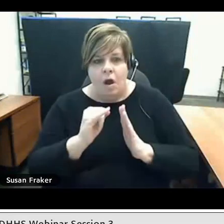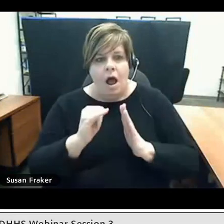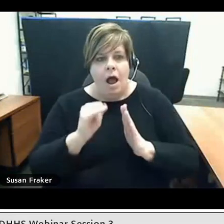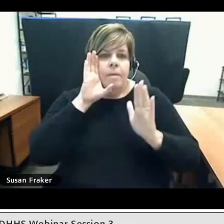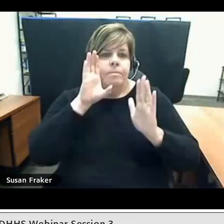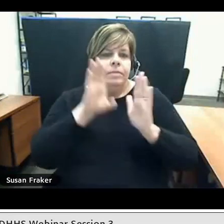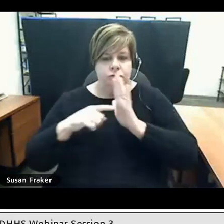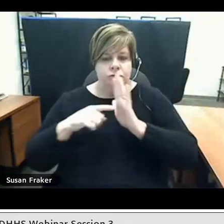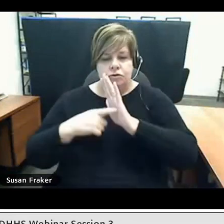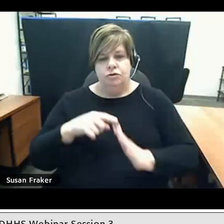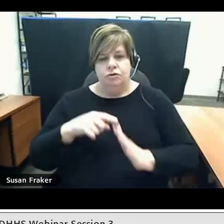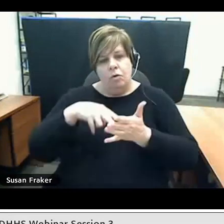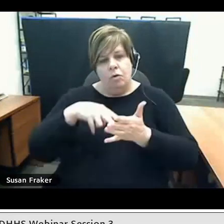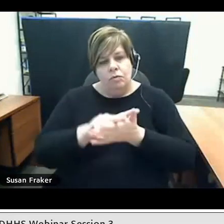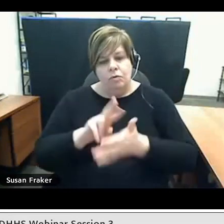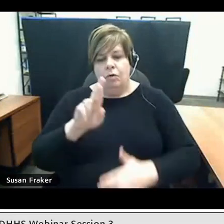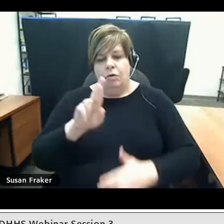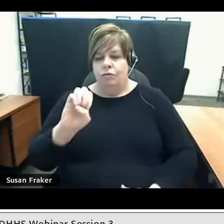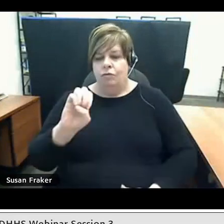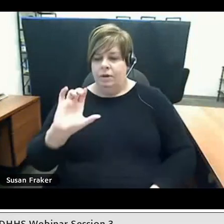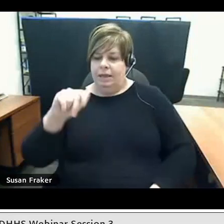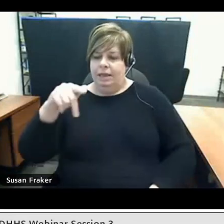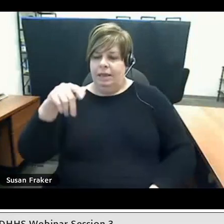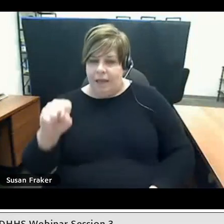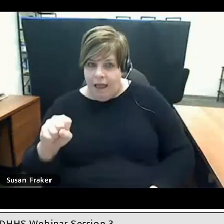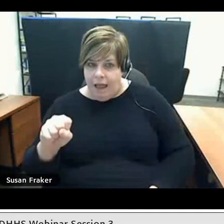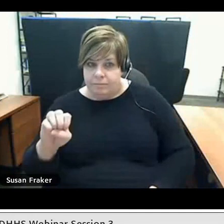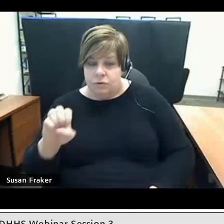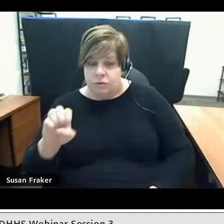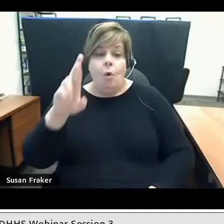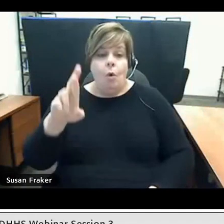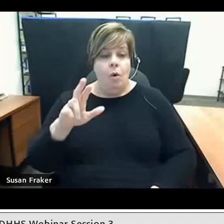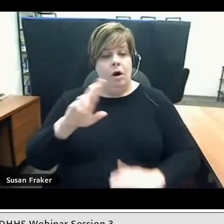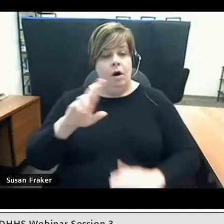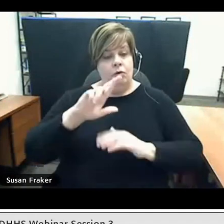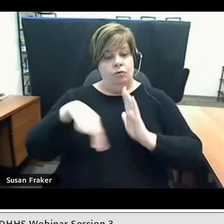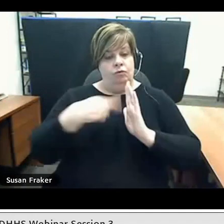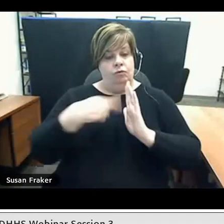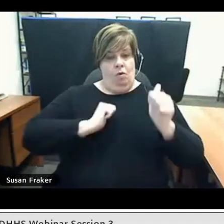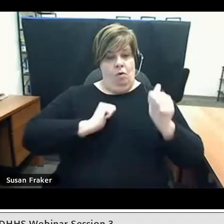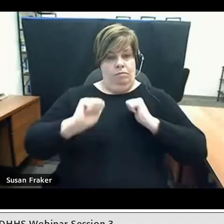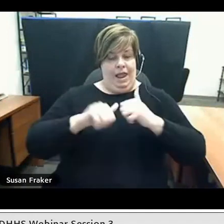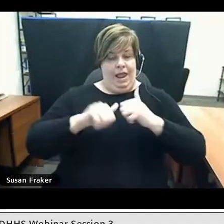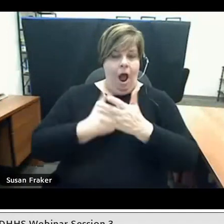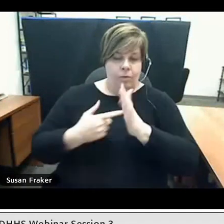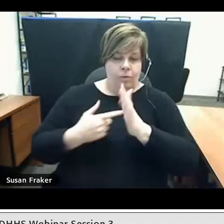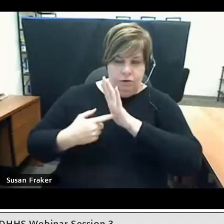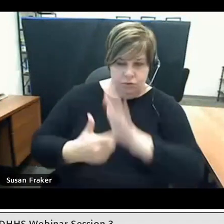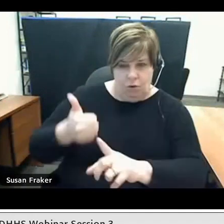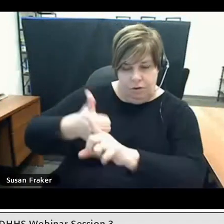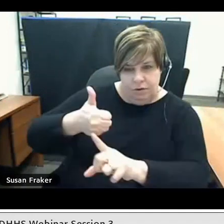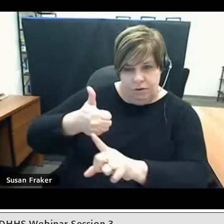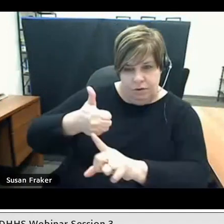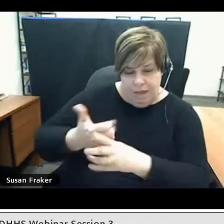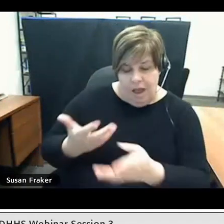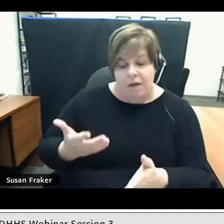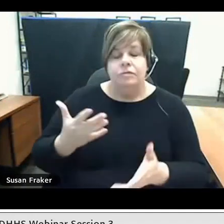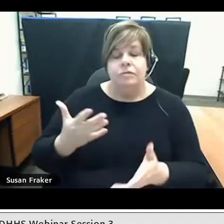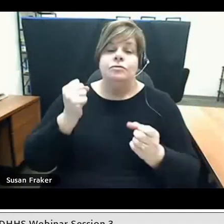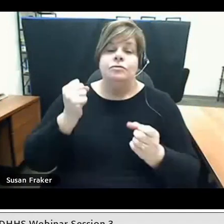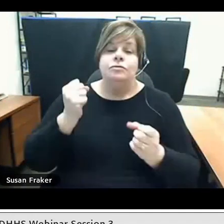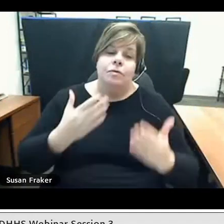Or how could you do that in a role play? What are some other more interactive ways you could do that? So we thank you